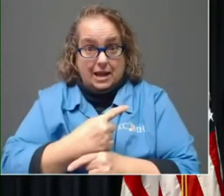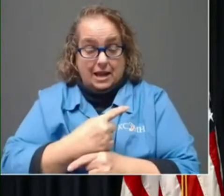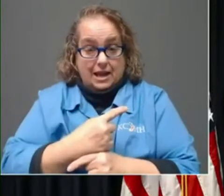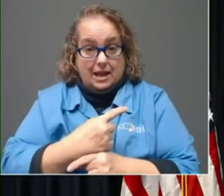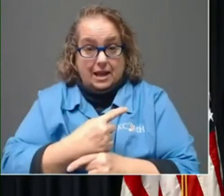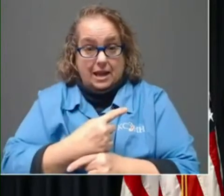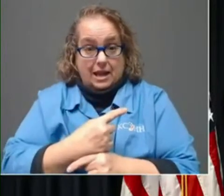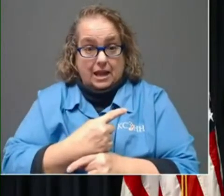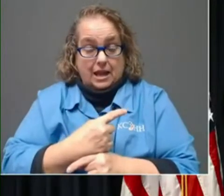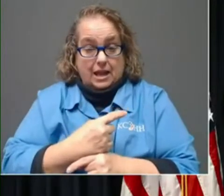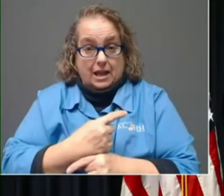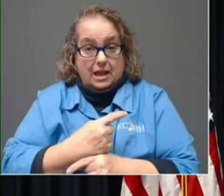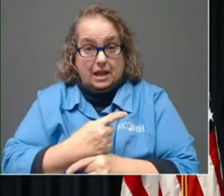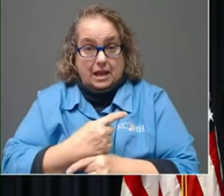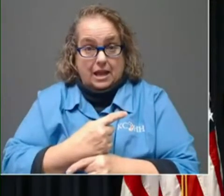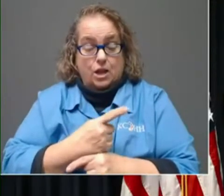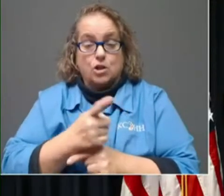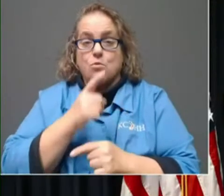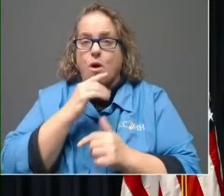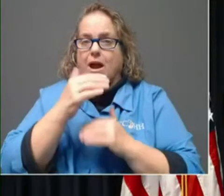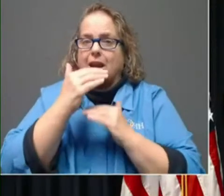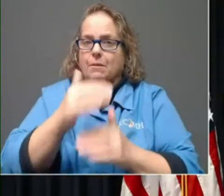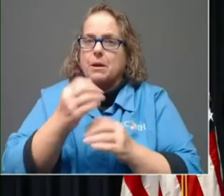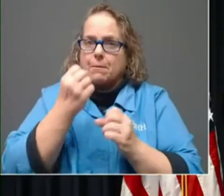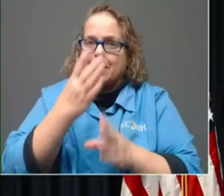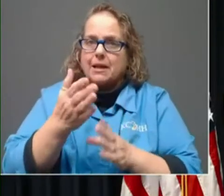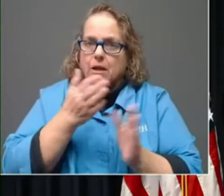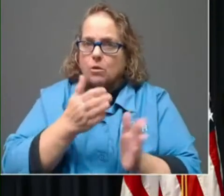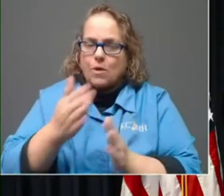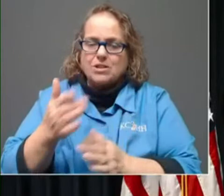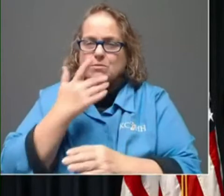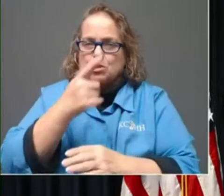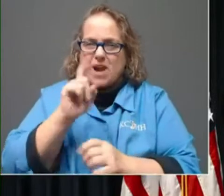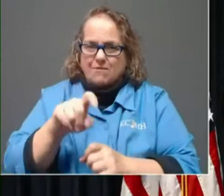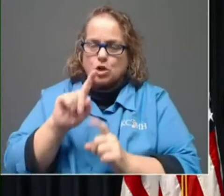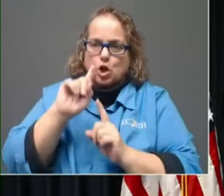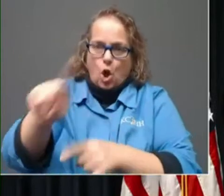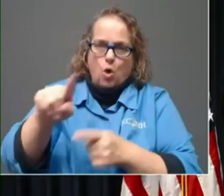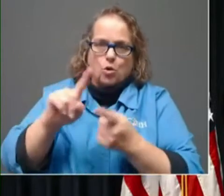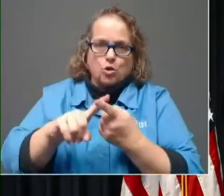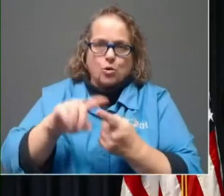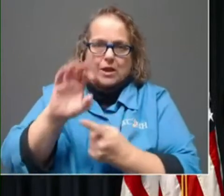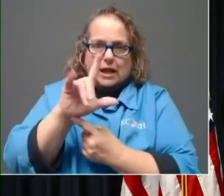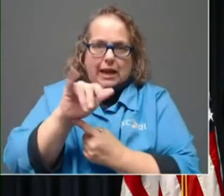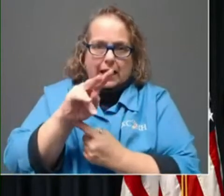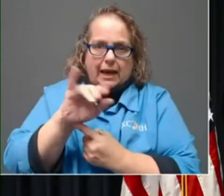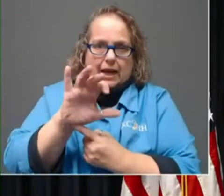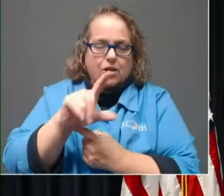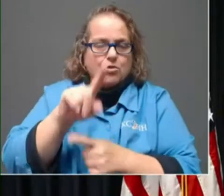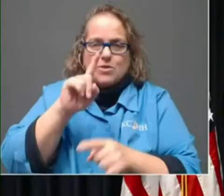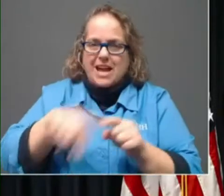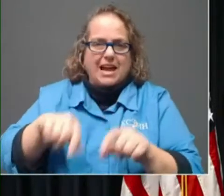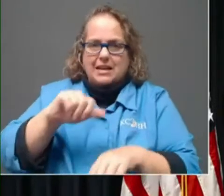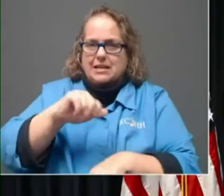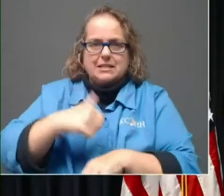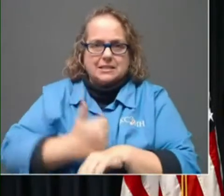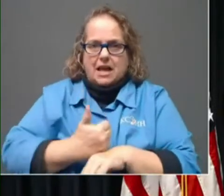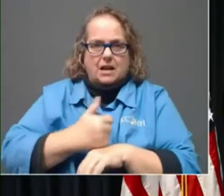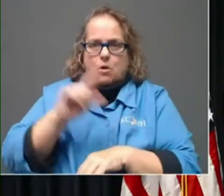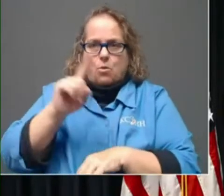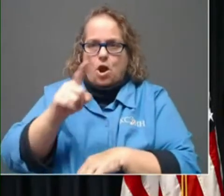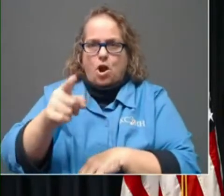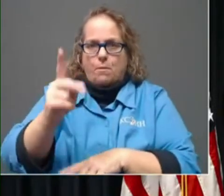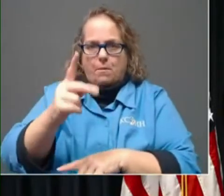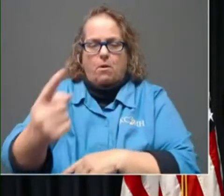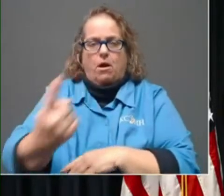and you are limited in many ways because you have to go to the clinic. You can't set something up where people are coming to you when it's long-term care. And a